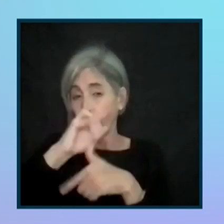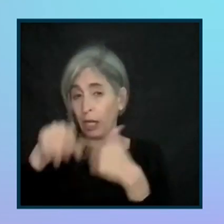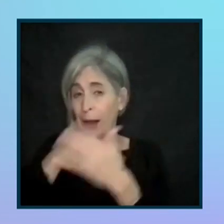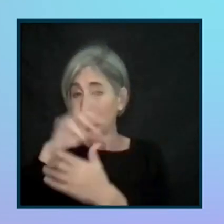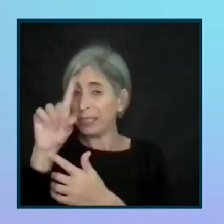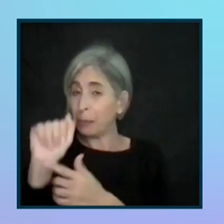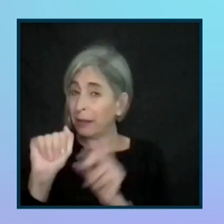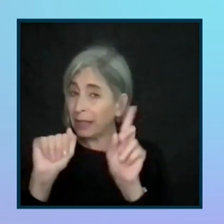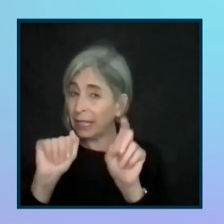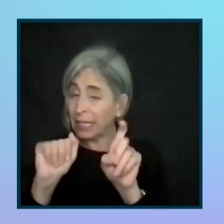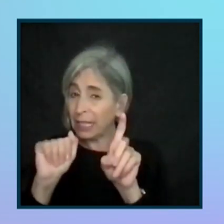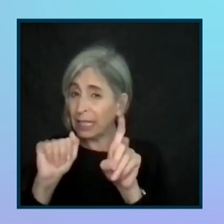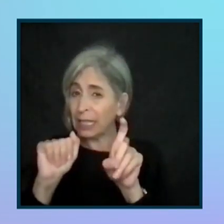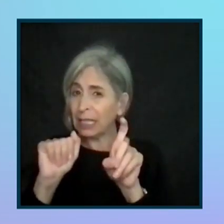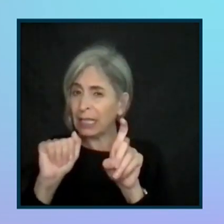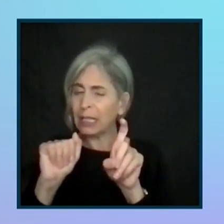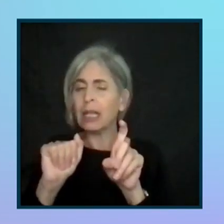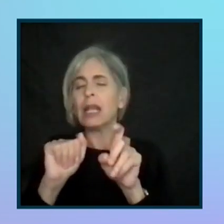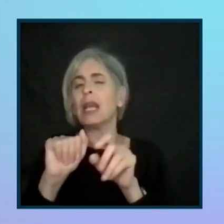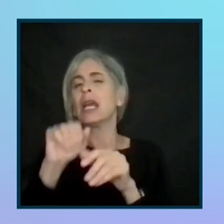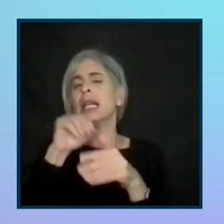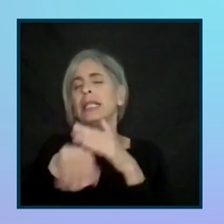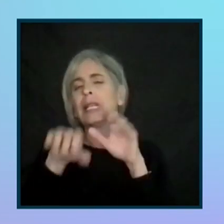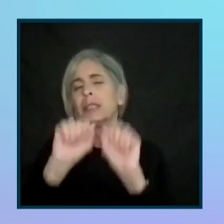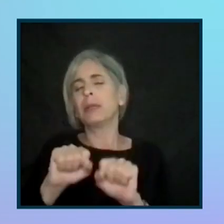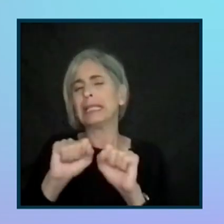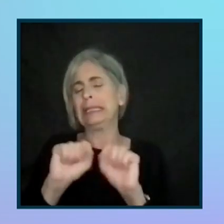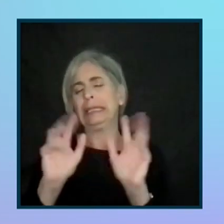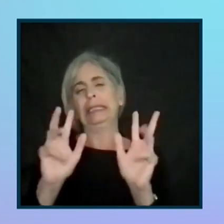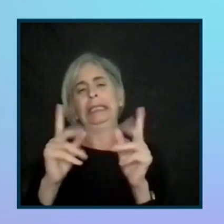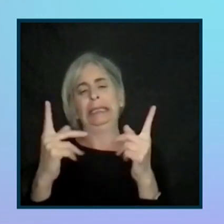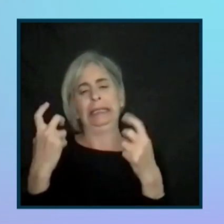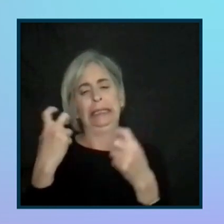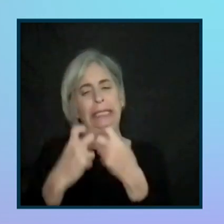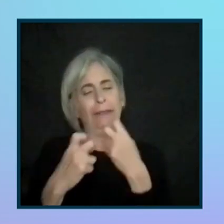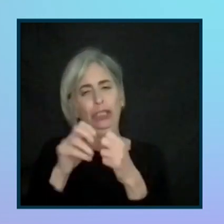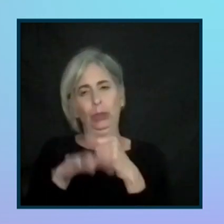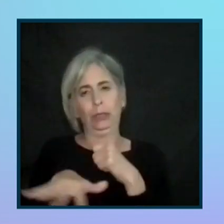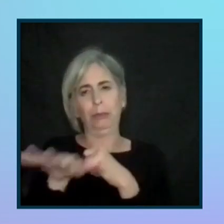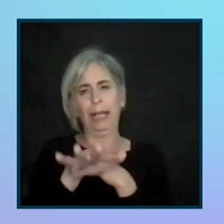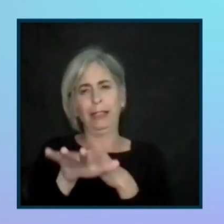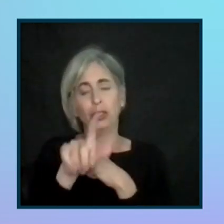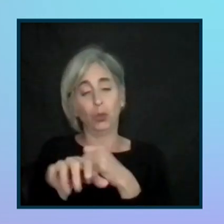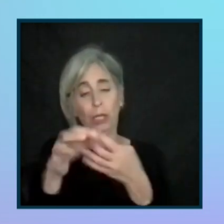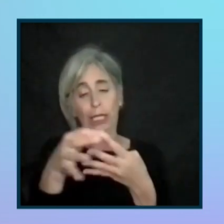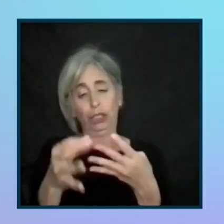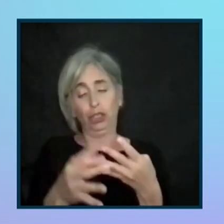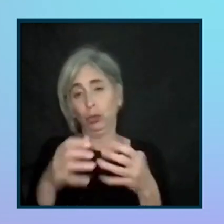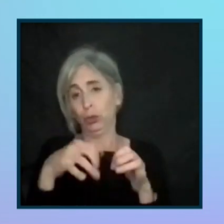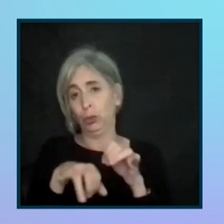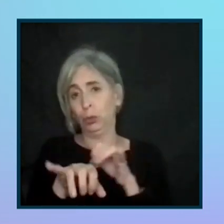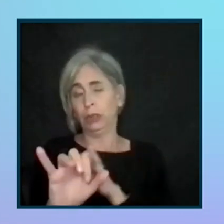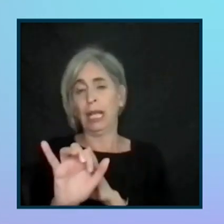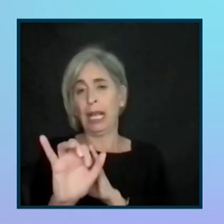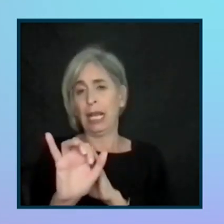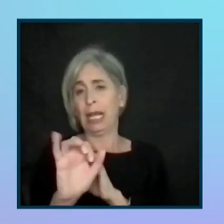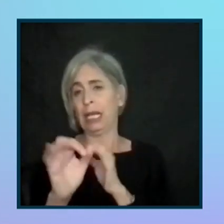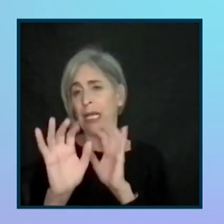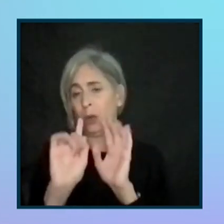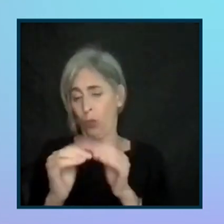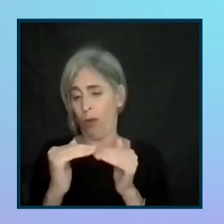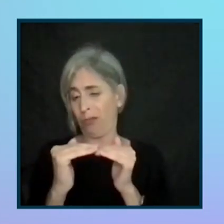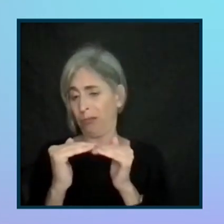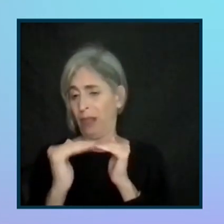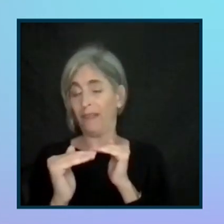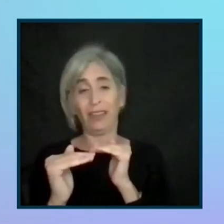accessibility. Accessibility is a very technical space, and you can choose to stay at an advocacy level, which is great. I'm not